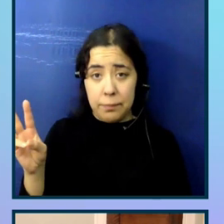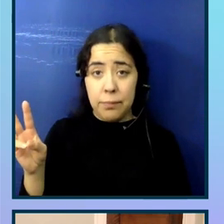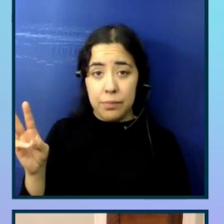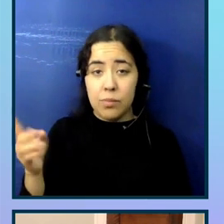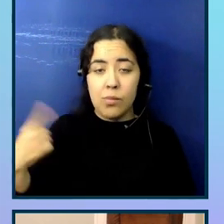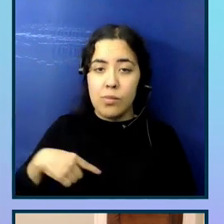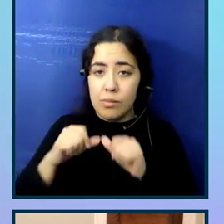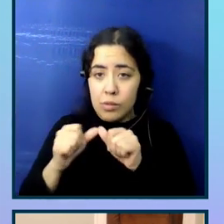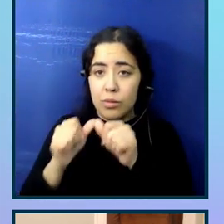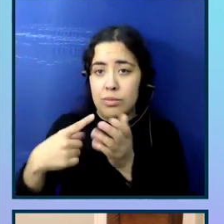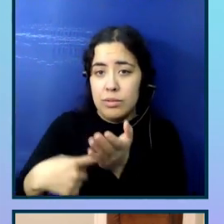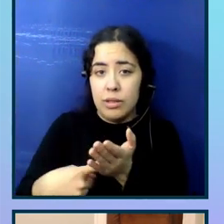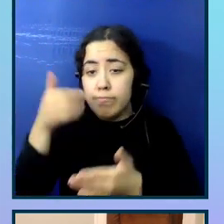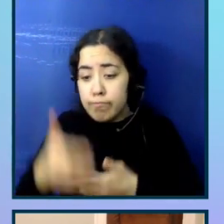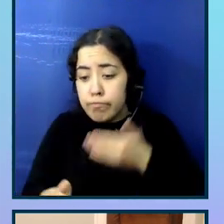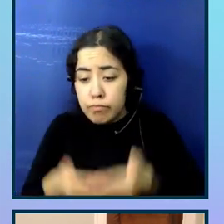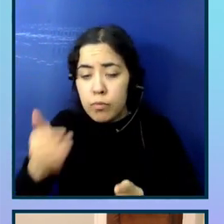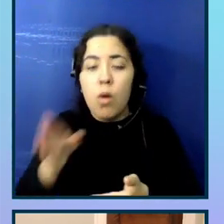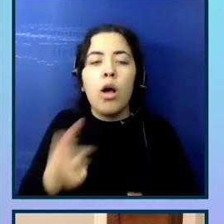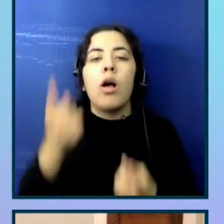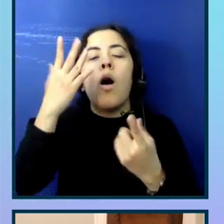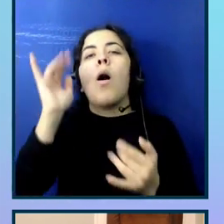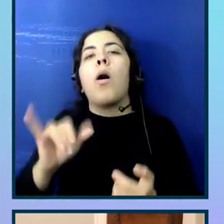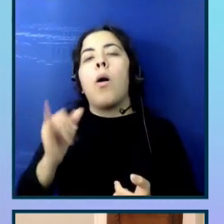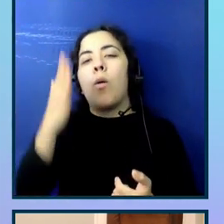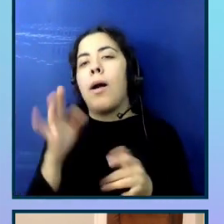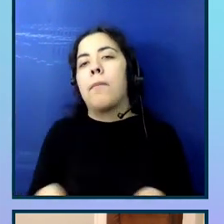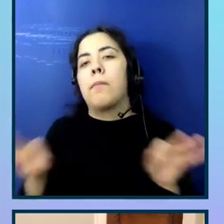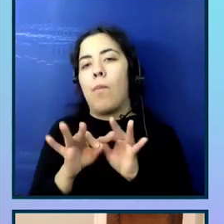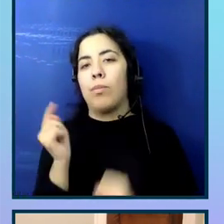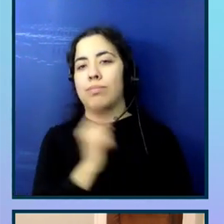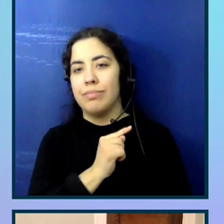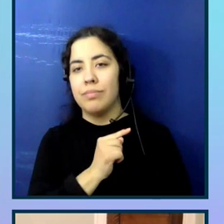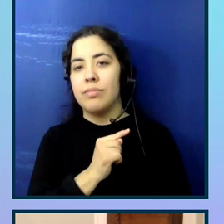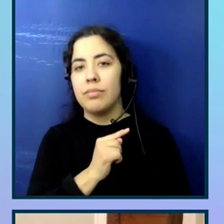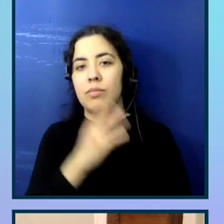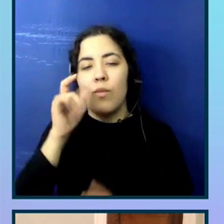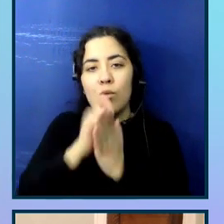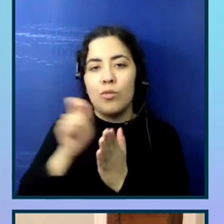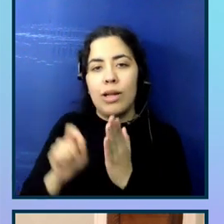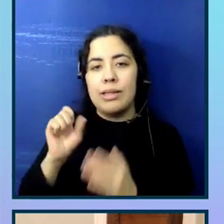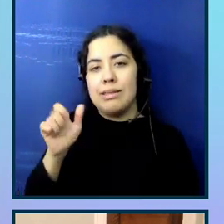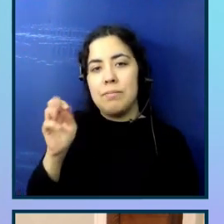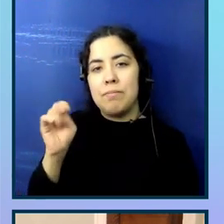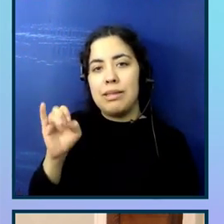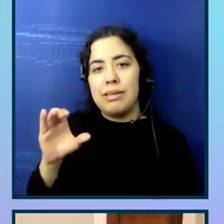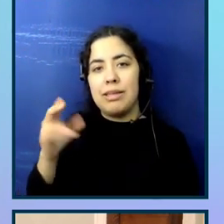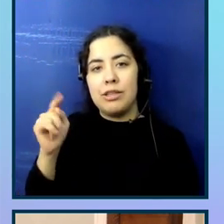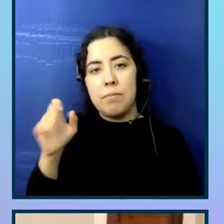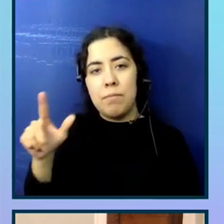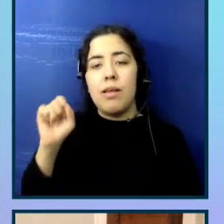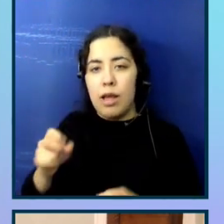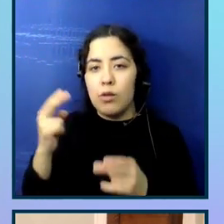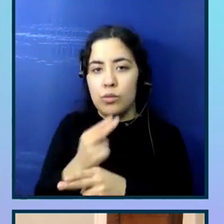our discussion, we will better understand why they are in such an important part and why writing semantic HTML that can be understood